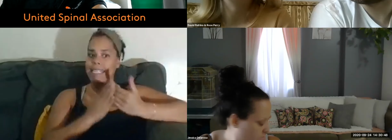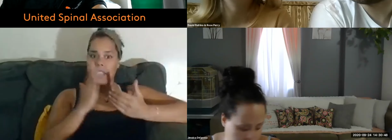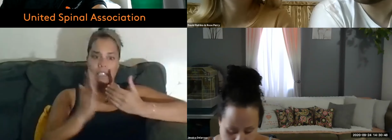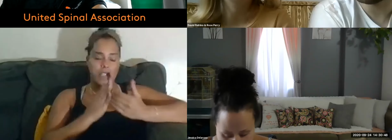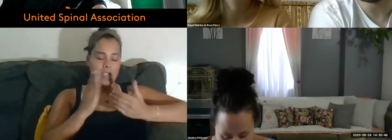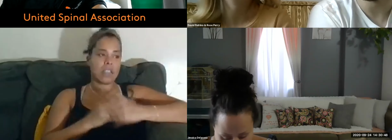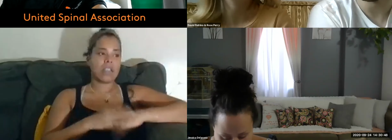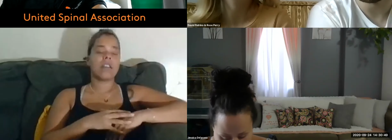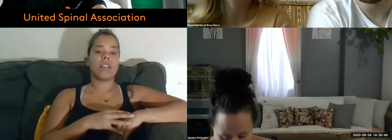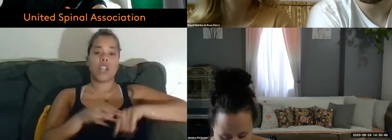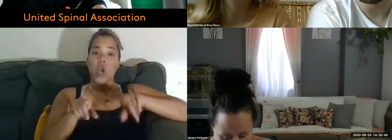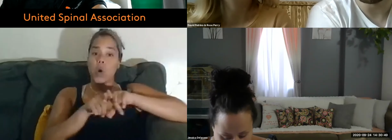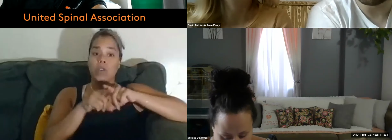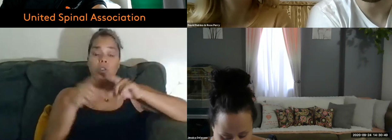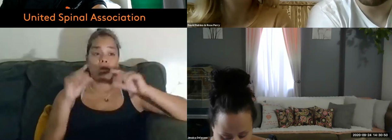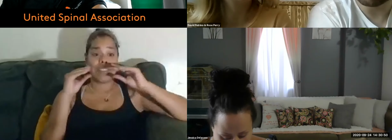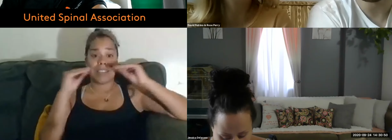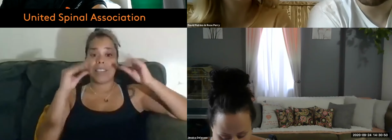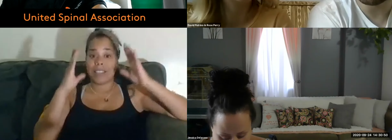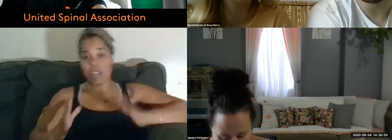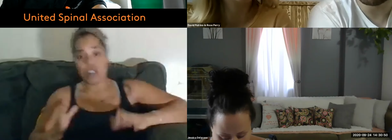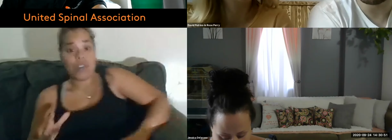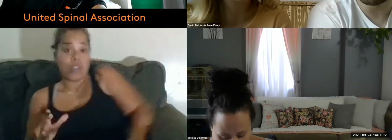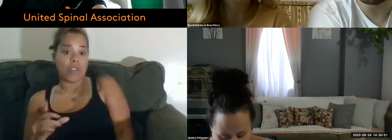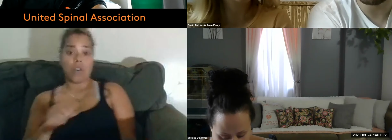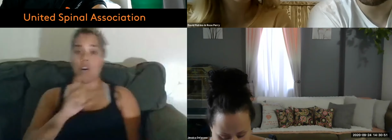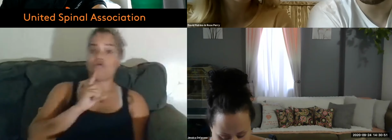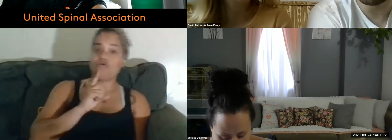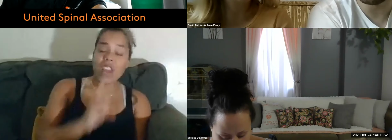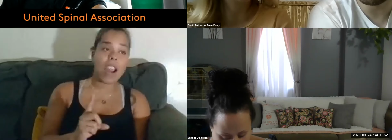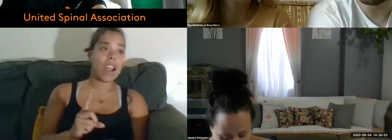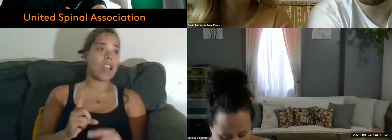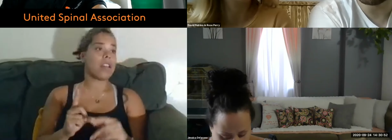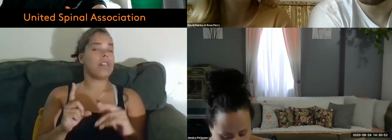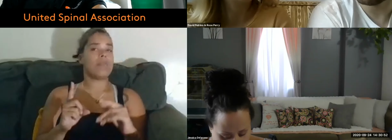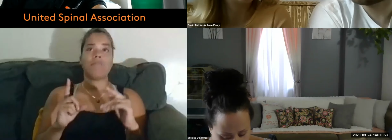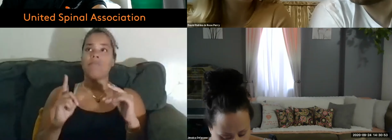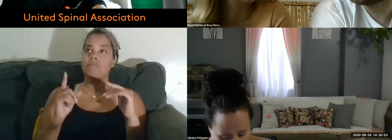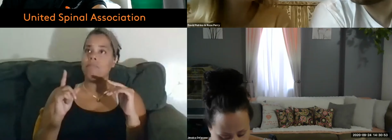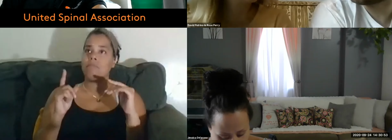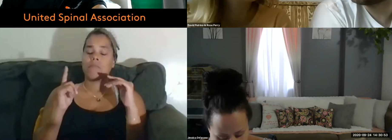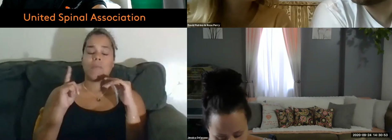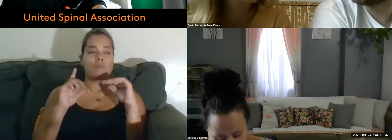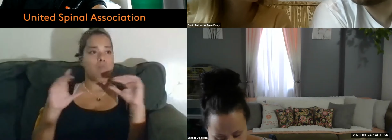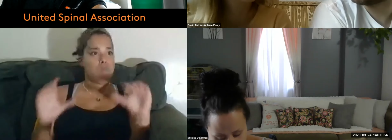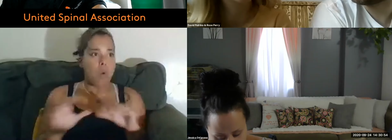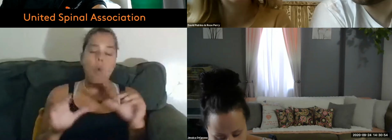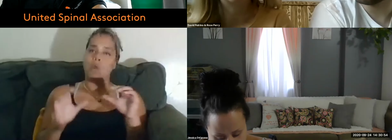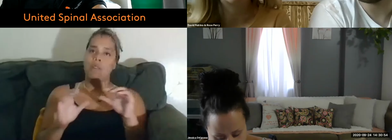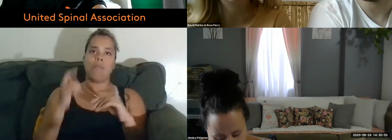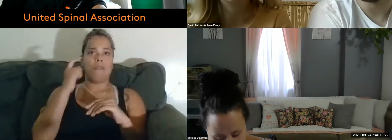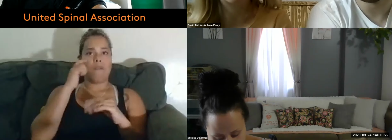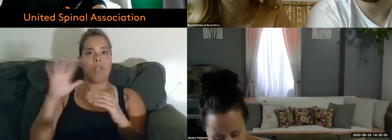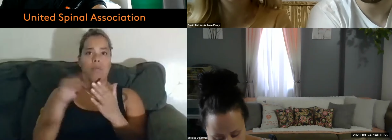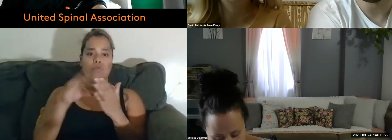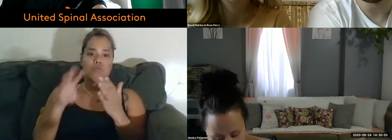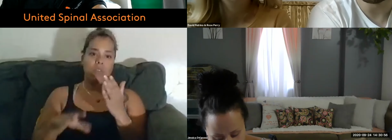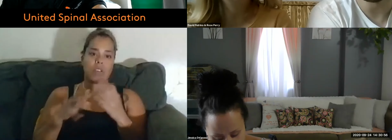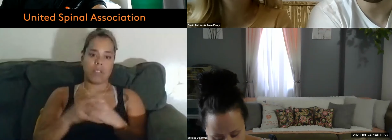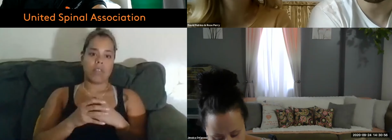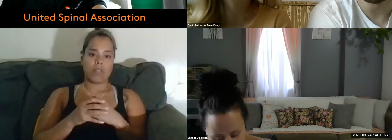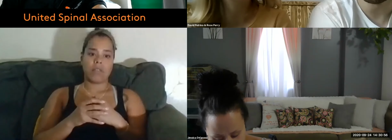teachers have been going above and beyond for their students. So we've just been as much as we can, trying to send out hotspots.